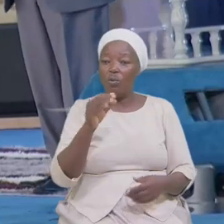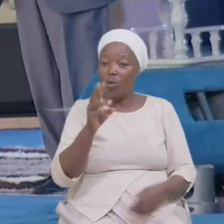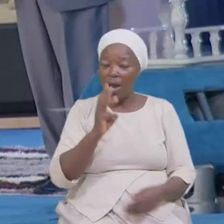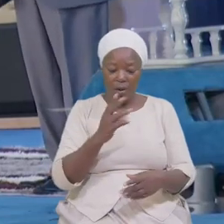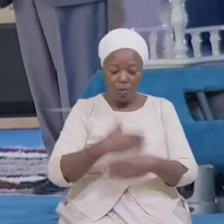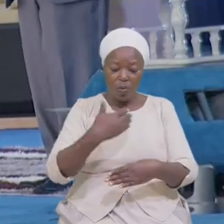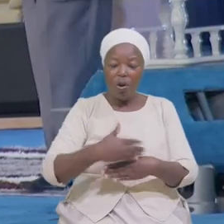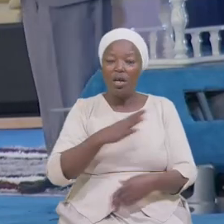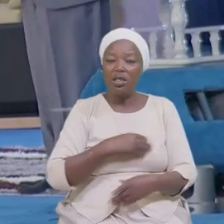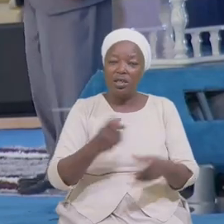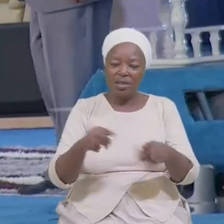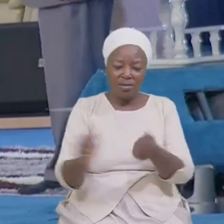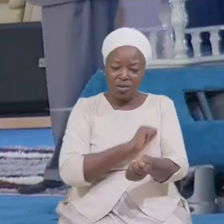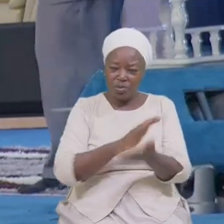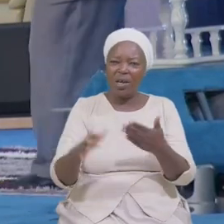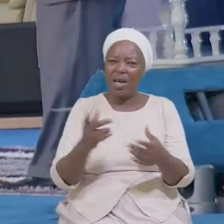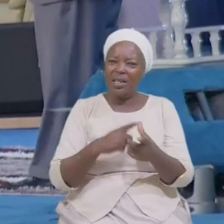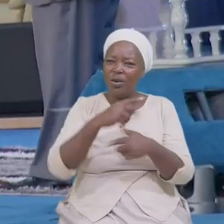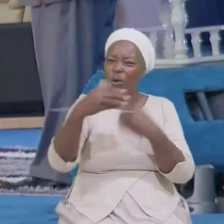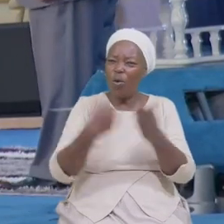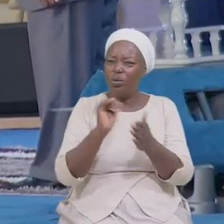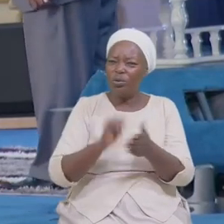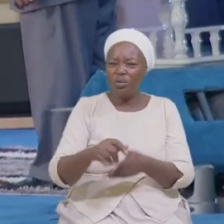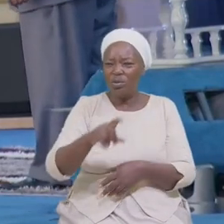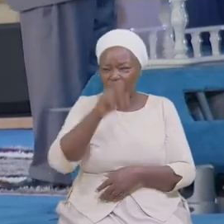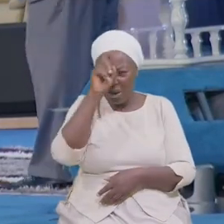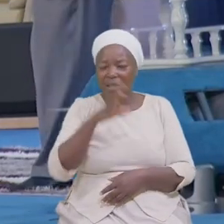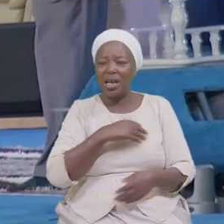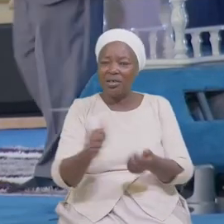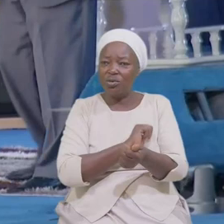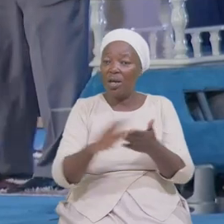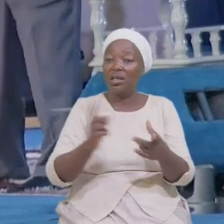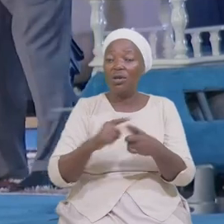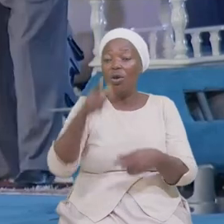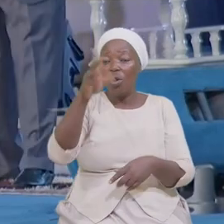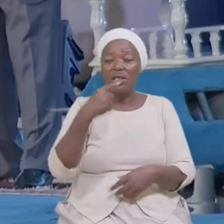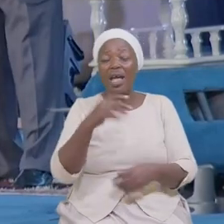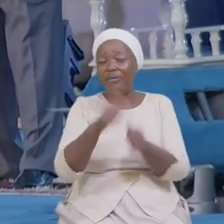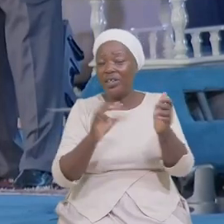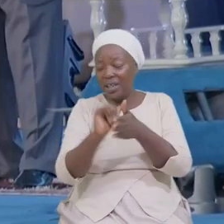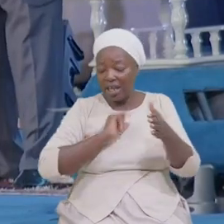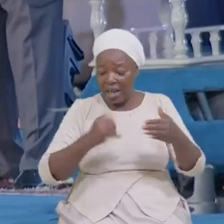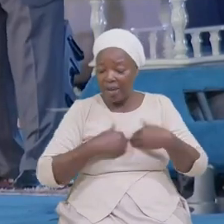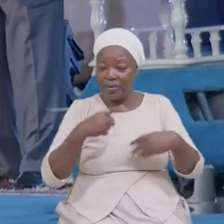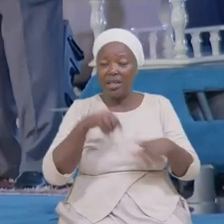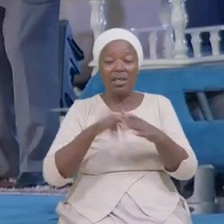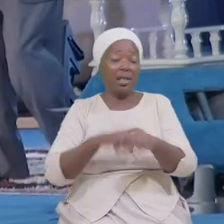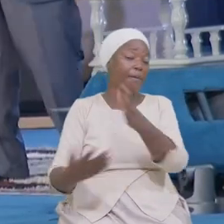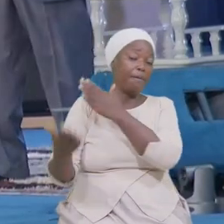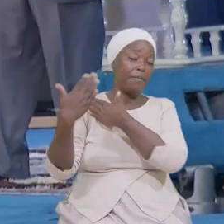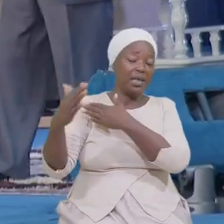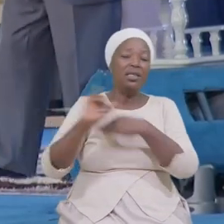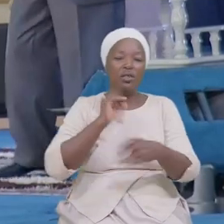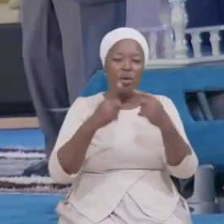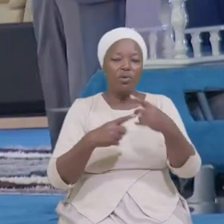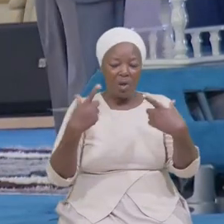his enemy, they were destroyed already. God says, everything I said in the past is come to pass. And now